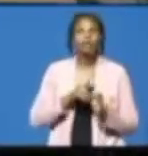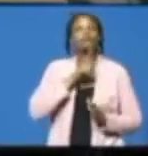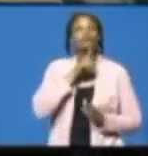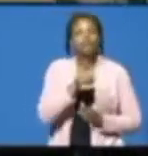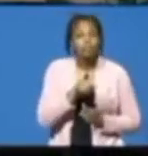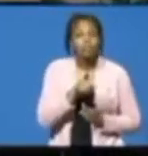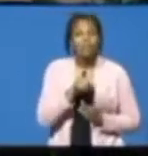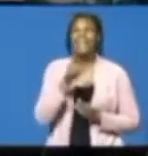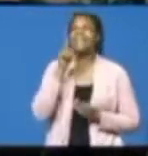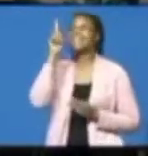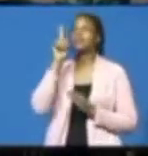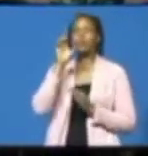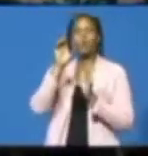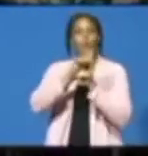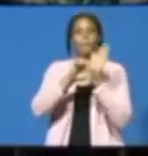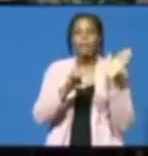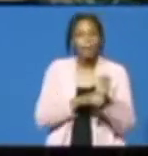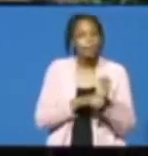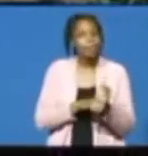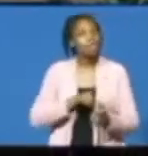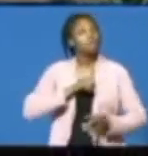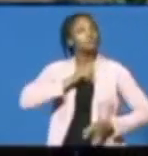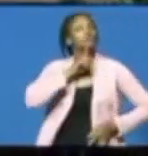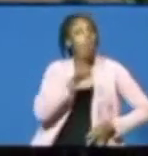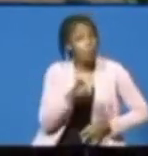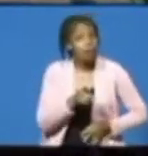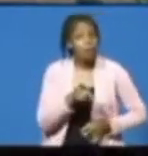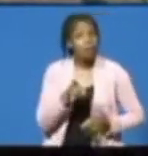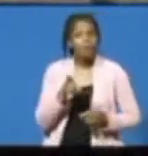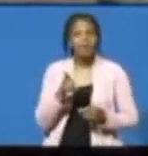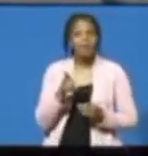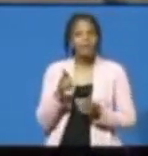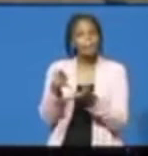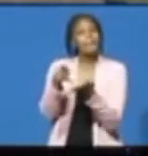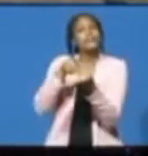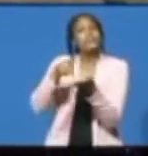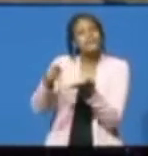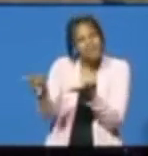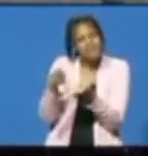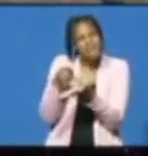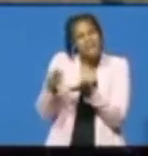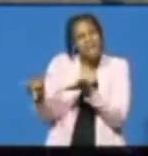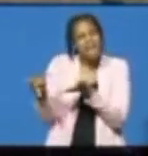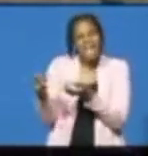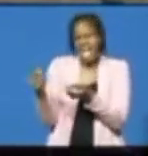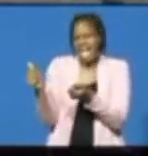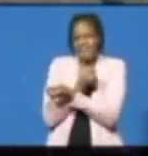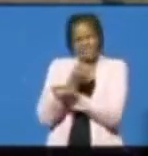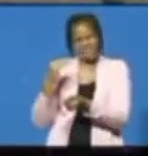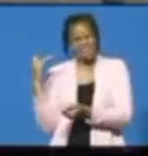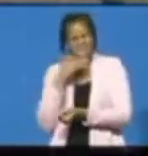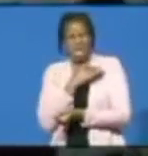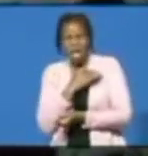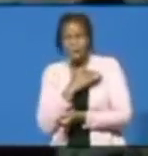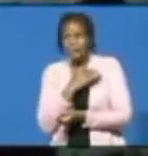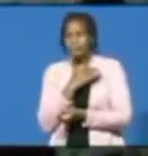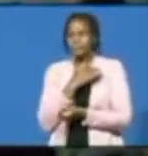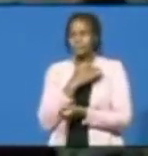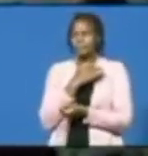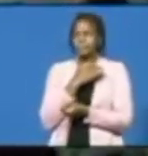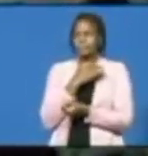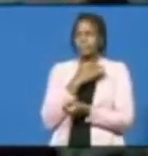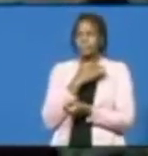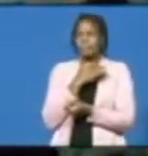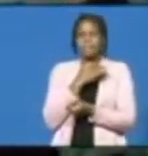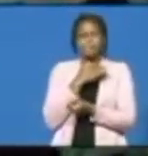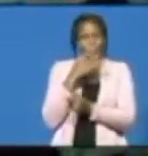true. His commandments are sure. Let it purify every lie. Let it